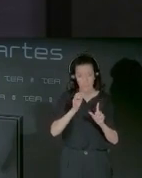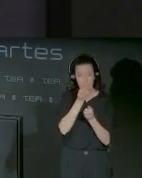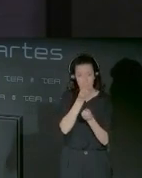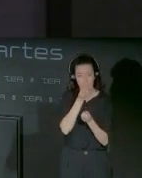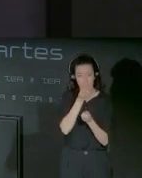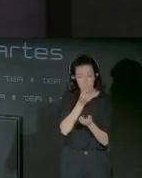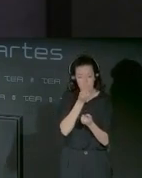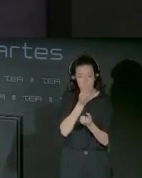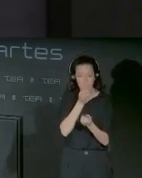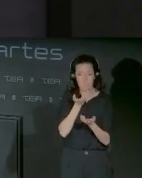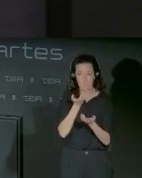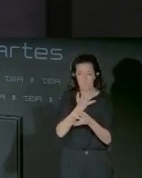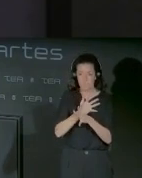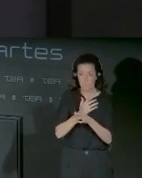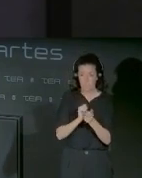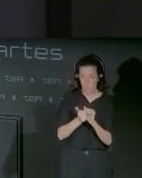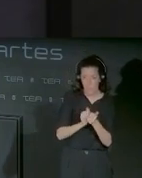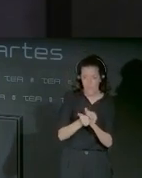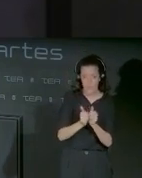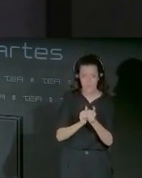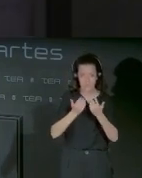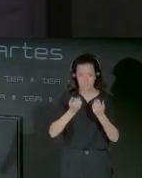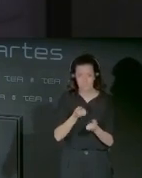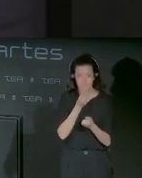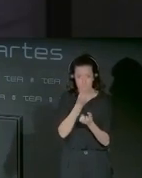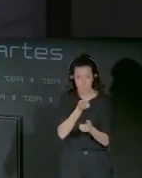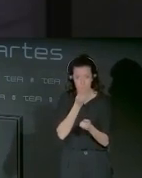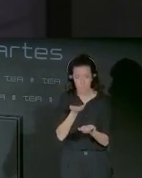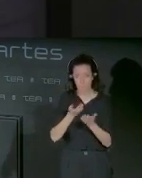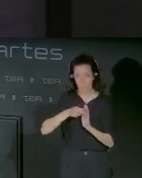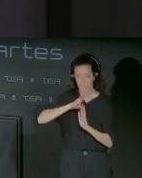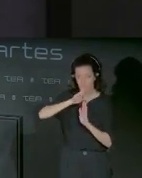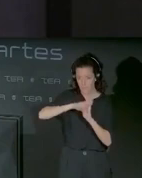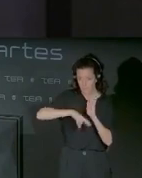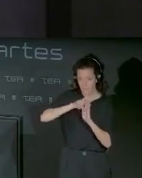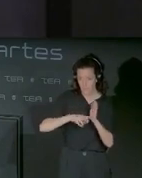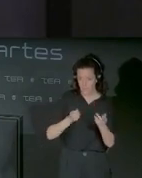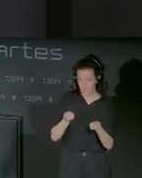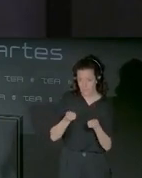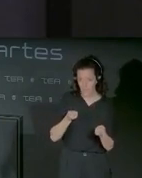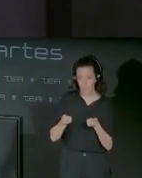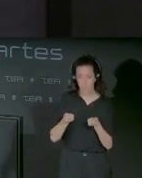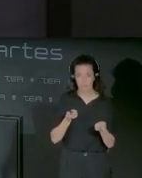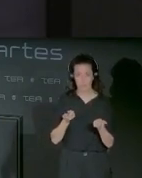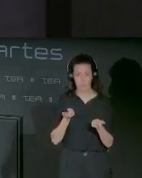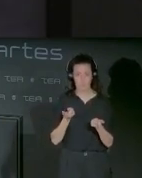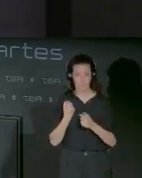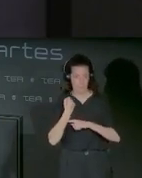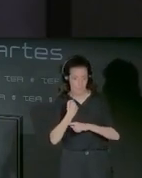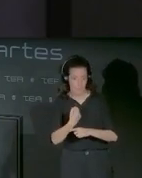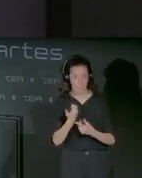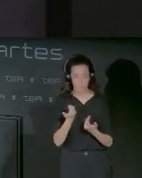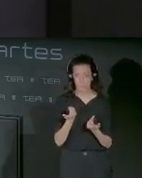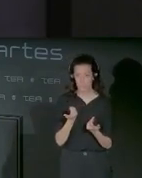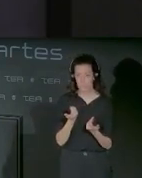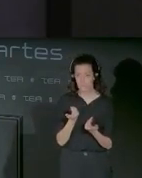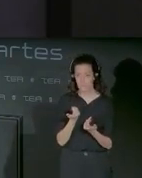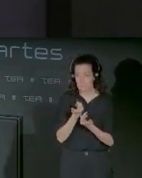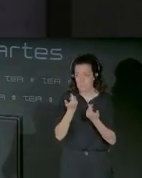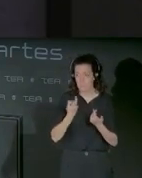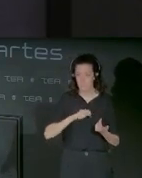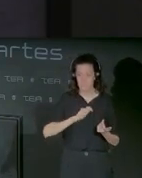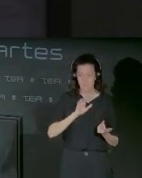they knew information, regulation, any kind of support they have at any kind of level, at national level, regional level, and local level. So